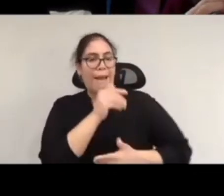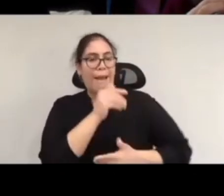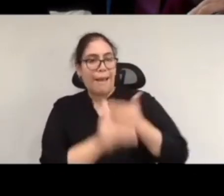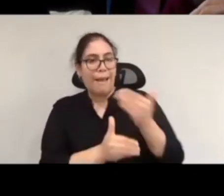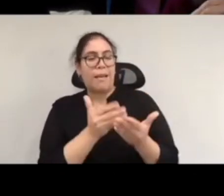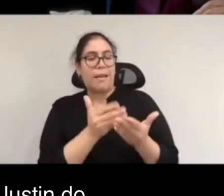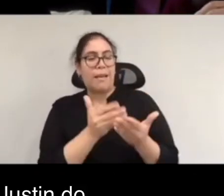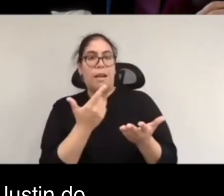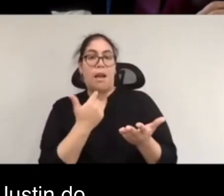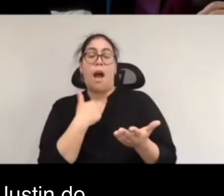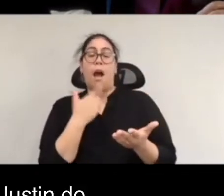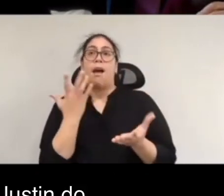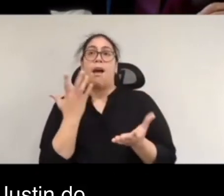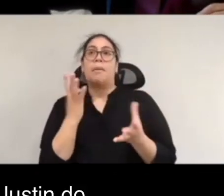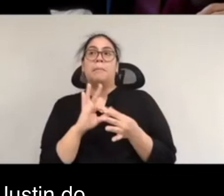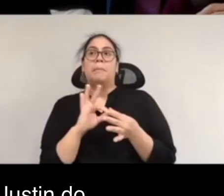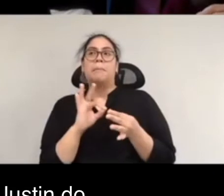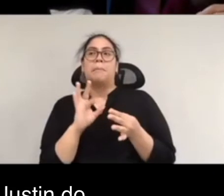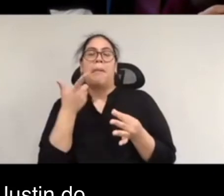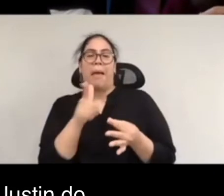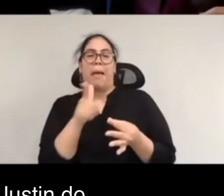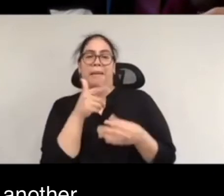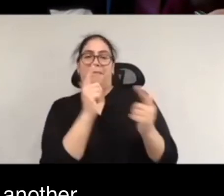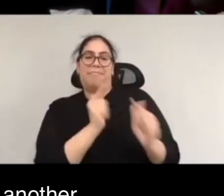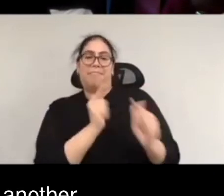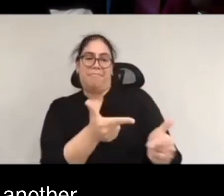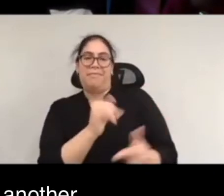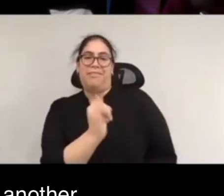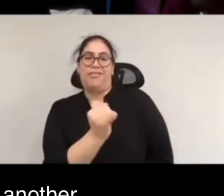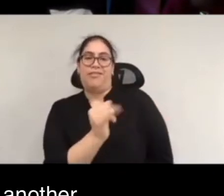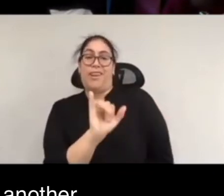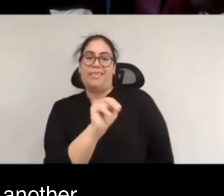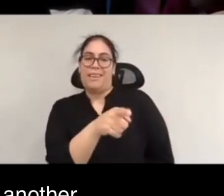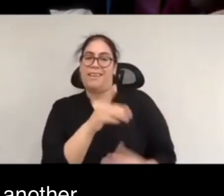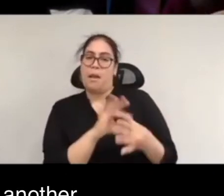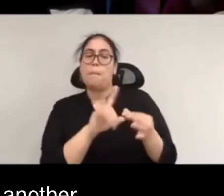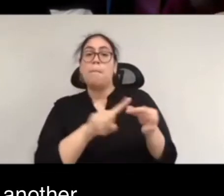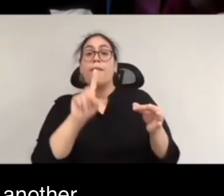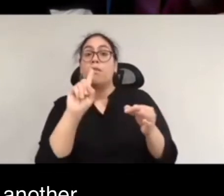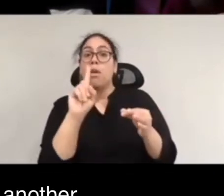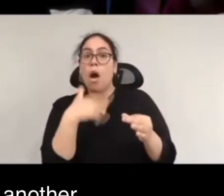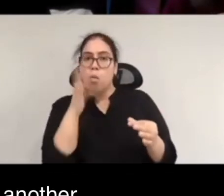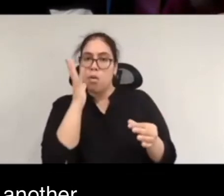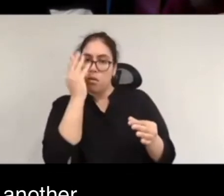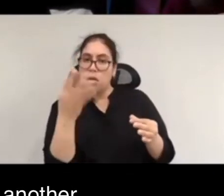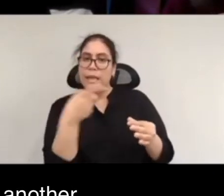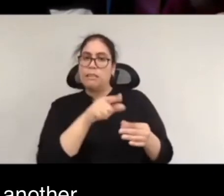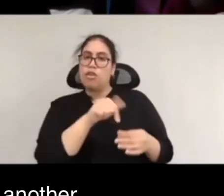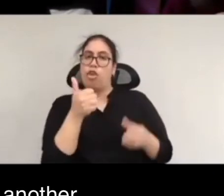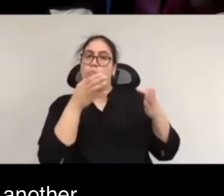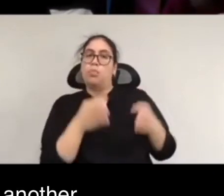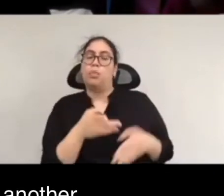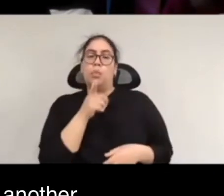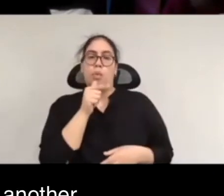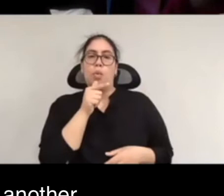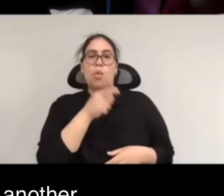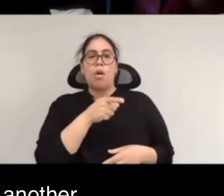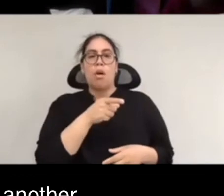even going to comment on that. I'm going to let Justin do it. But I must tell you that Justin is another person that has taken